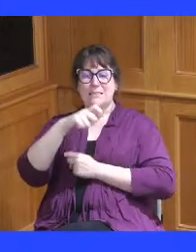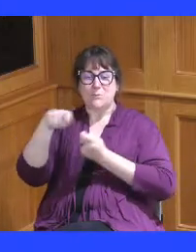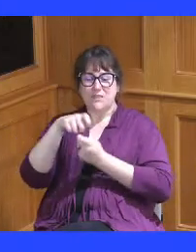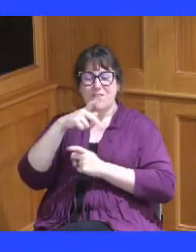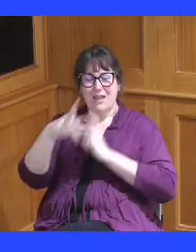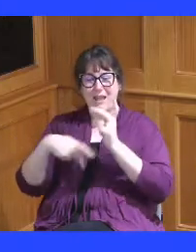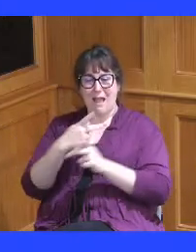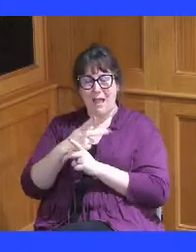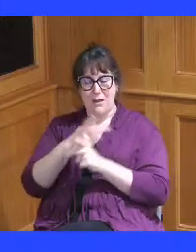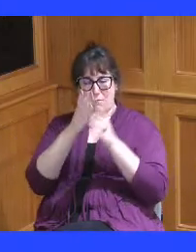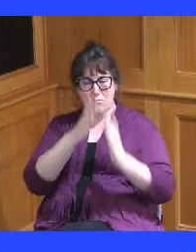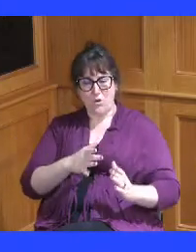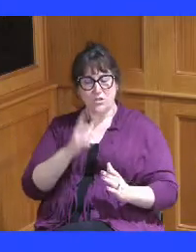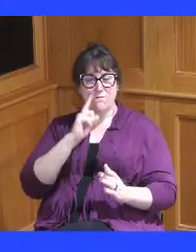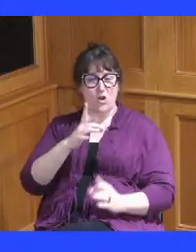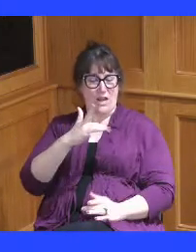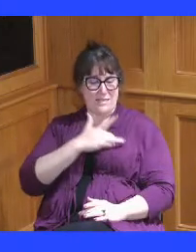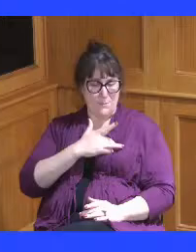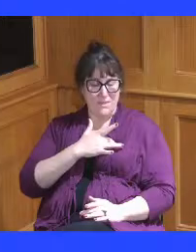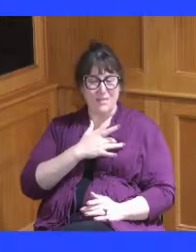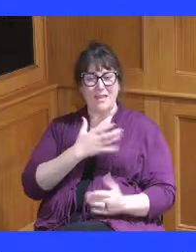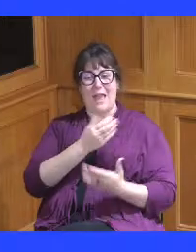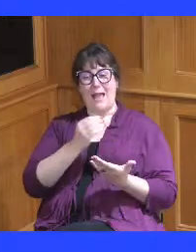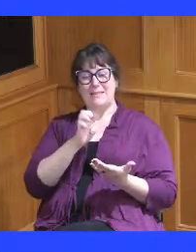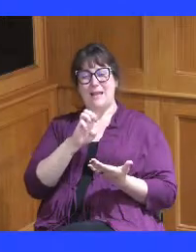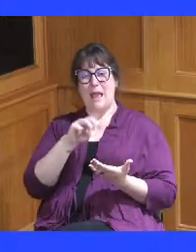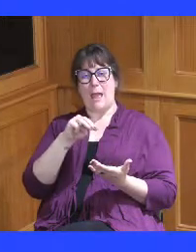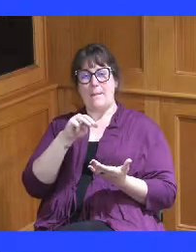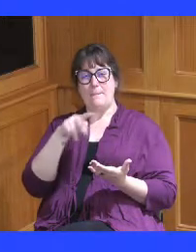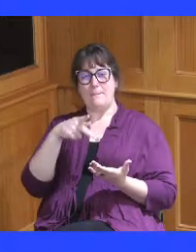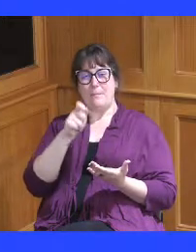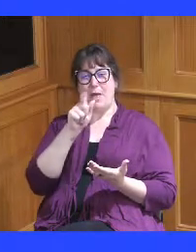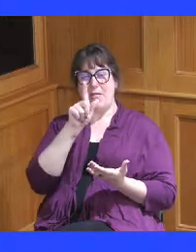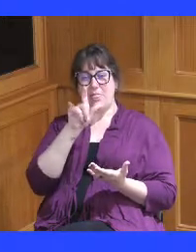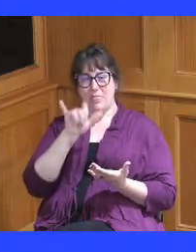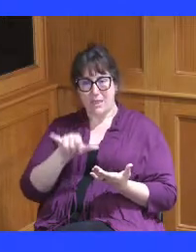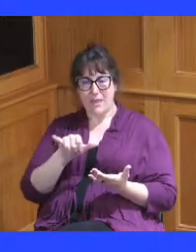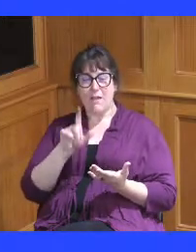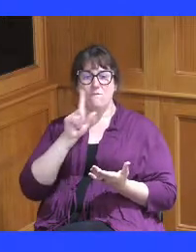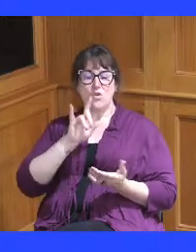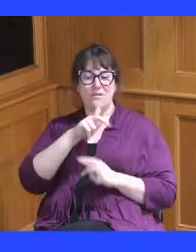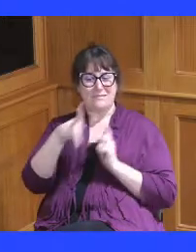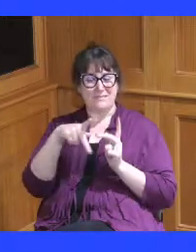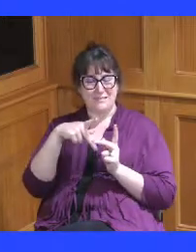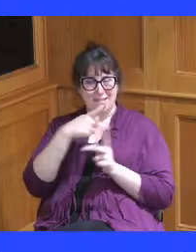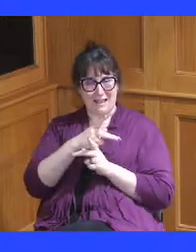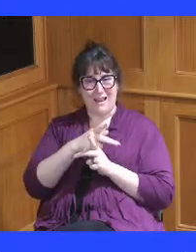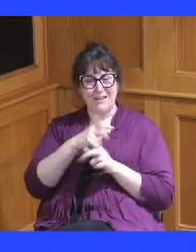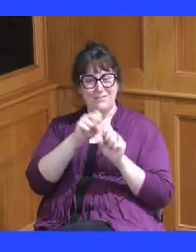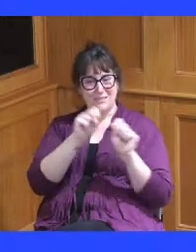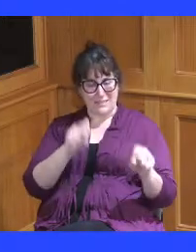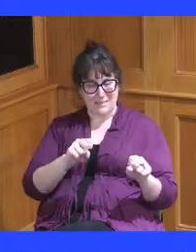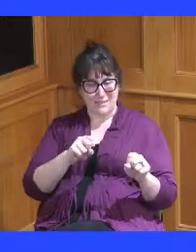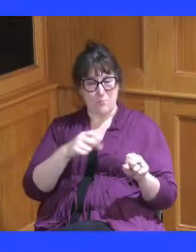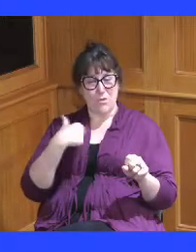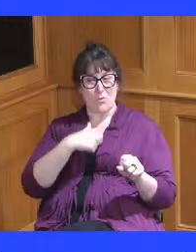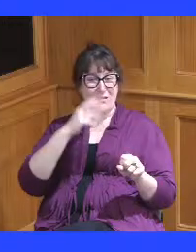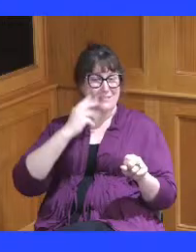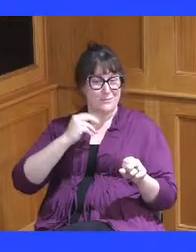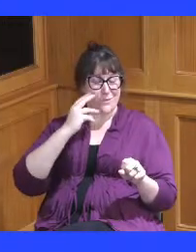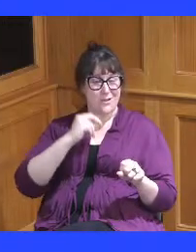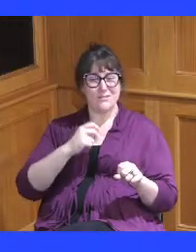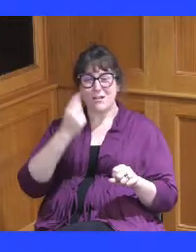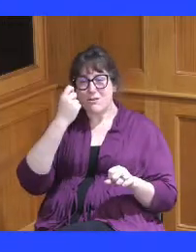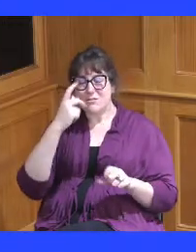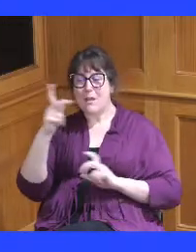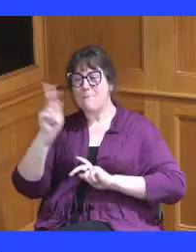have sympathy, but empathy for those who have been through these parts of the system, and to know that we have people